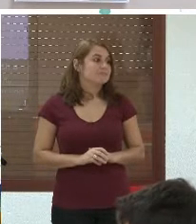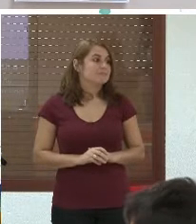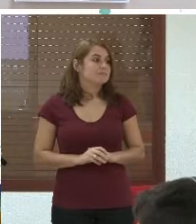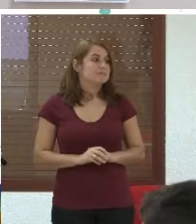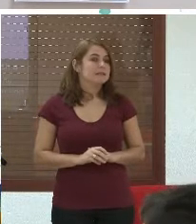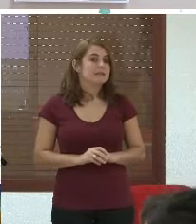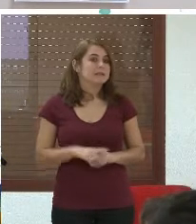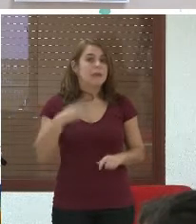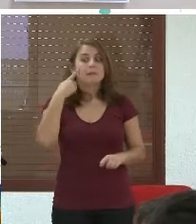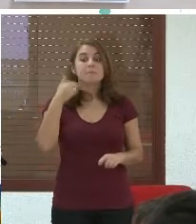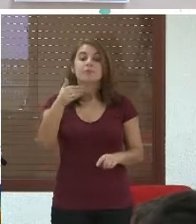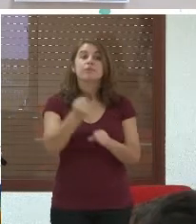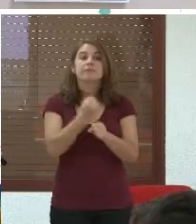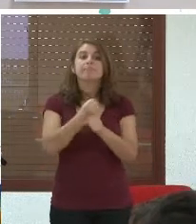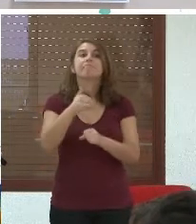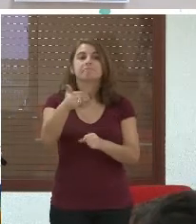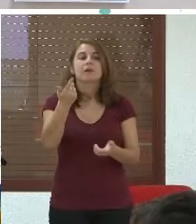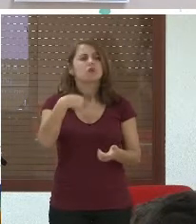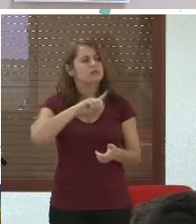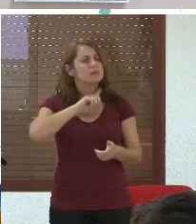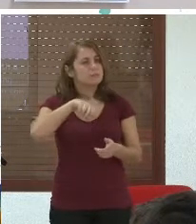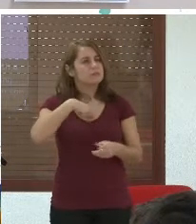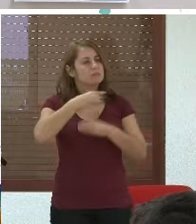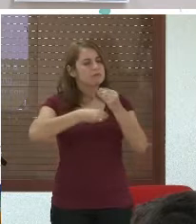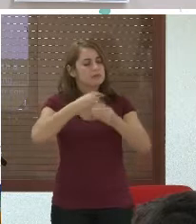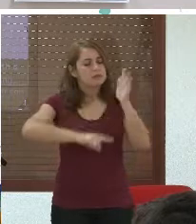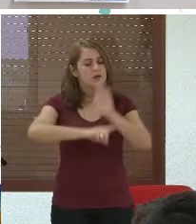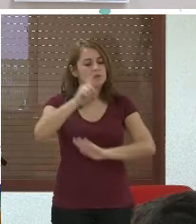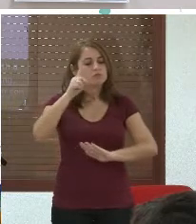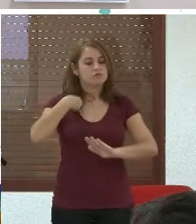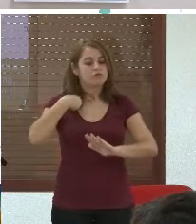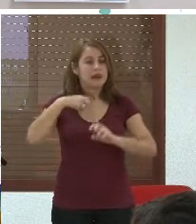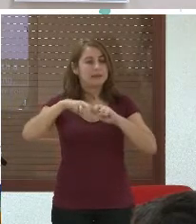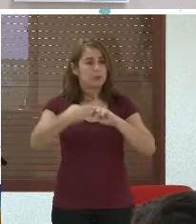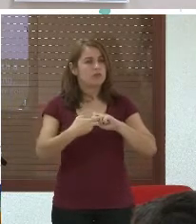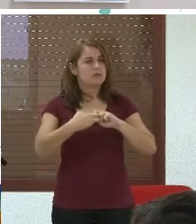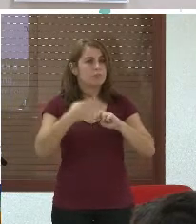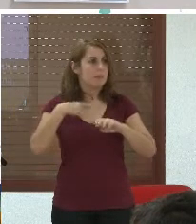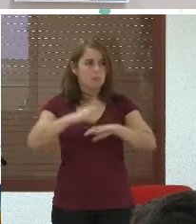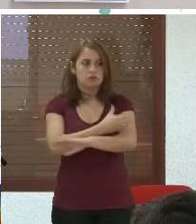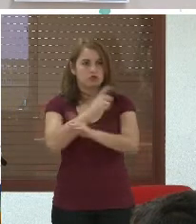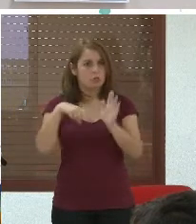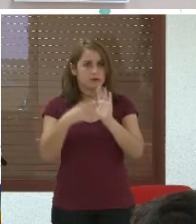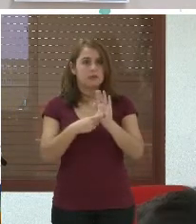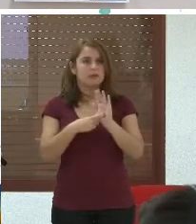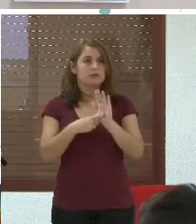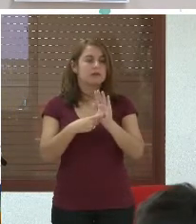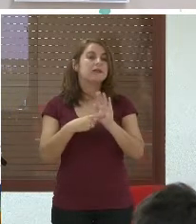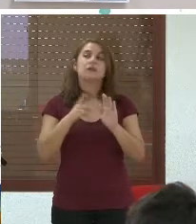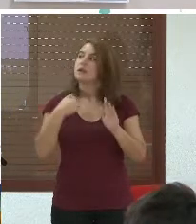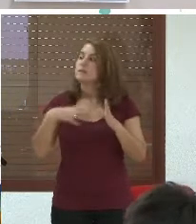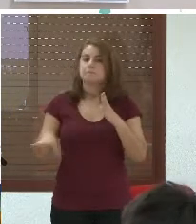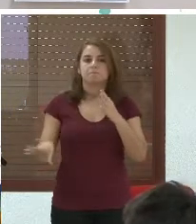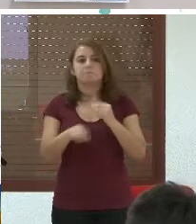Y en trabajos futuros, bueno, nosotros además desarrollamos no solo una de las articulaciones, sino prótesis completas. En las prótesis